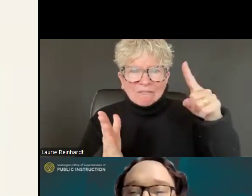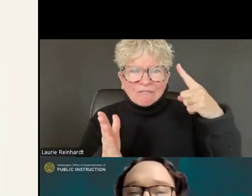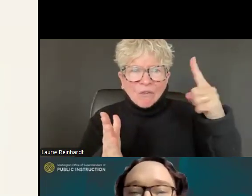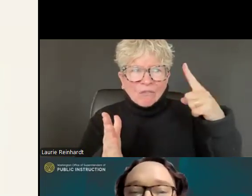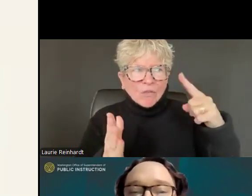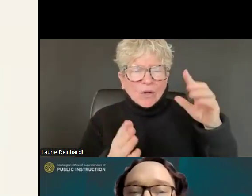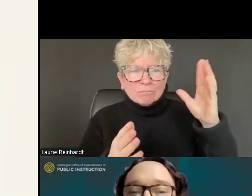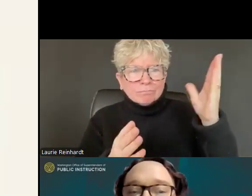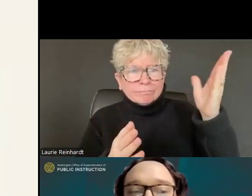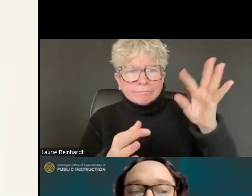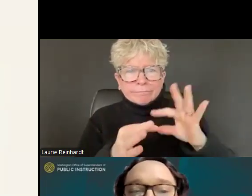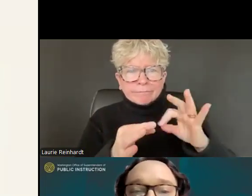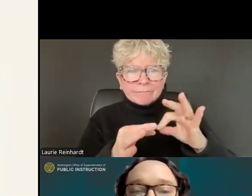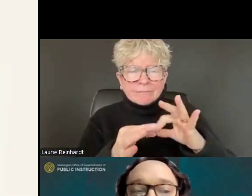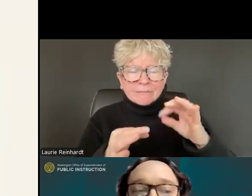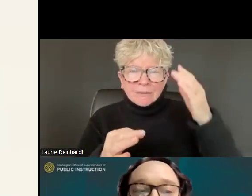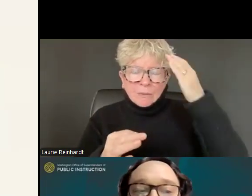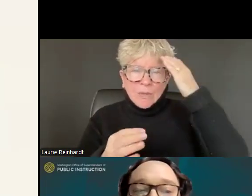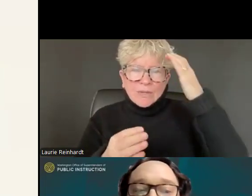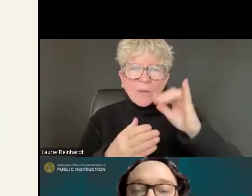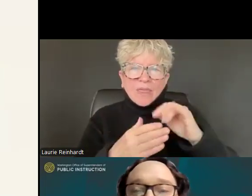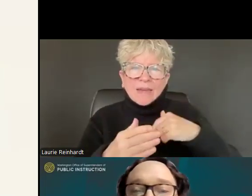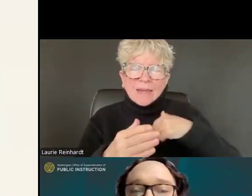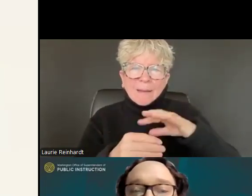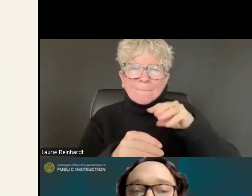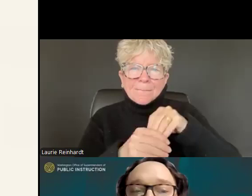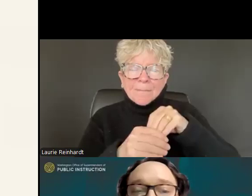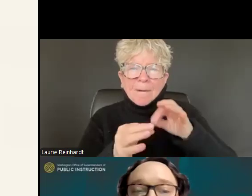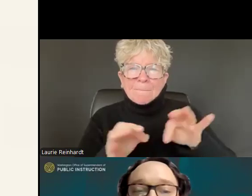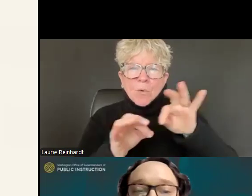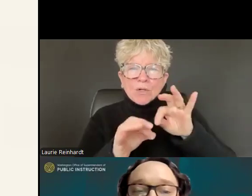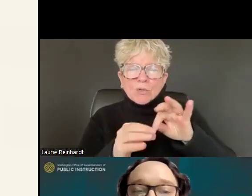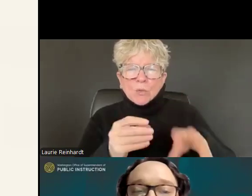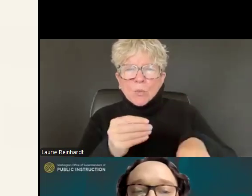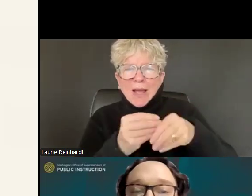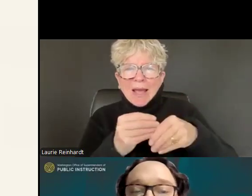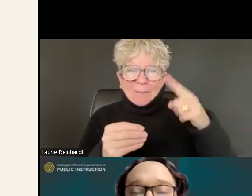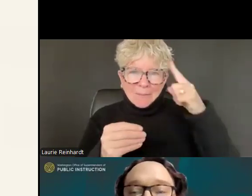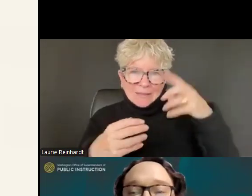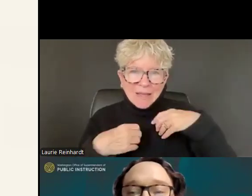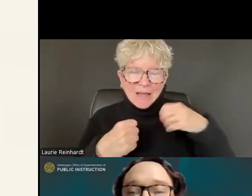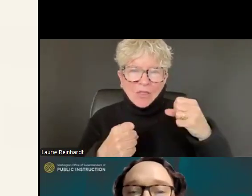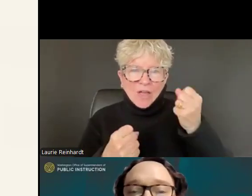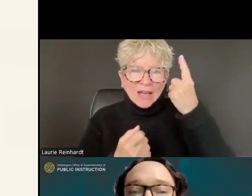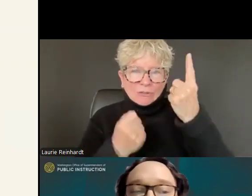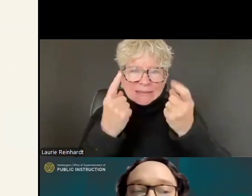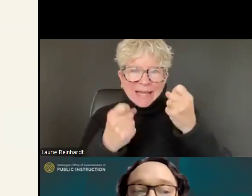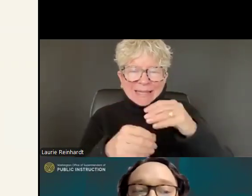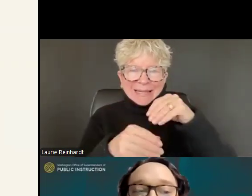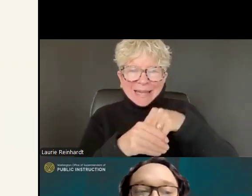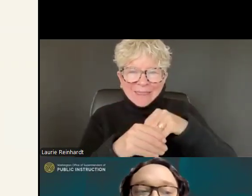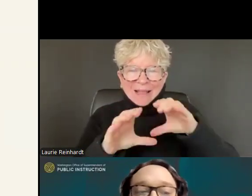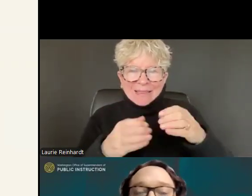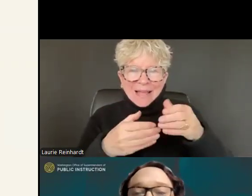resources continues to grow, integrating mental health literacy in the classroom supports the whole student. By